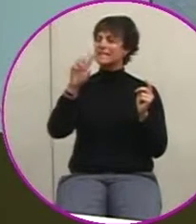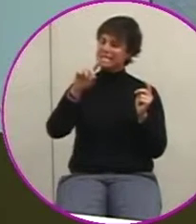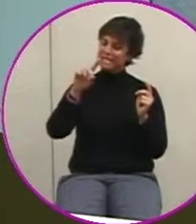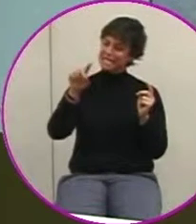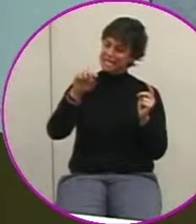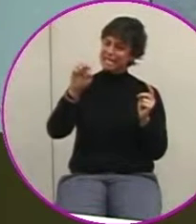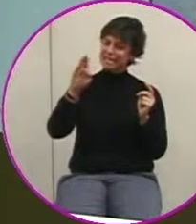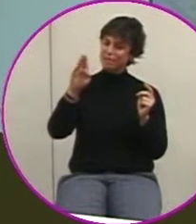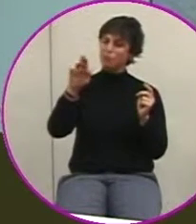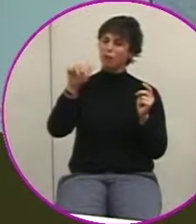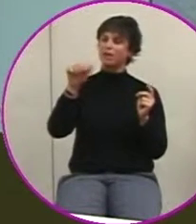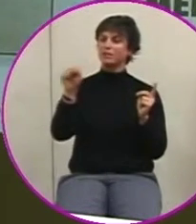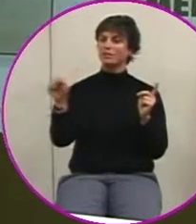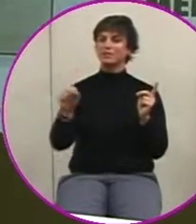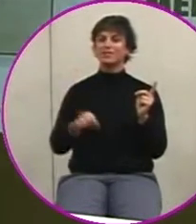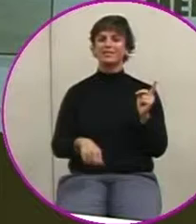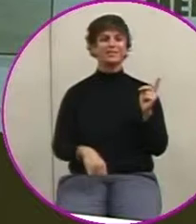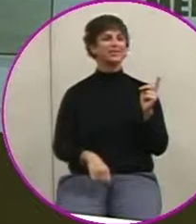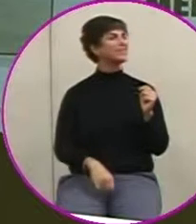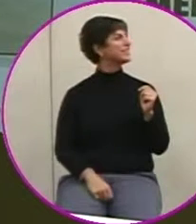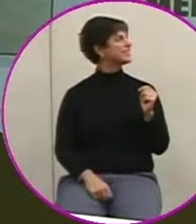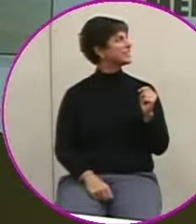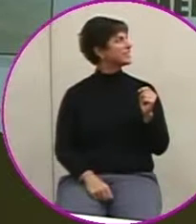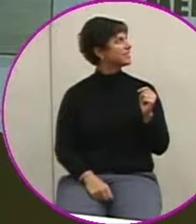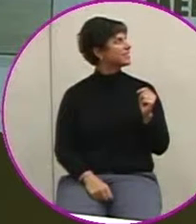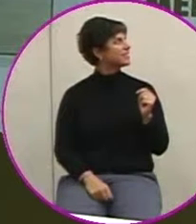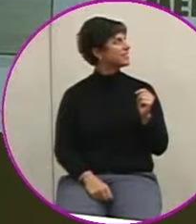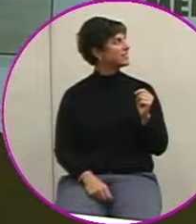those are. It's zebras.